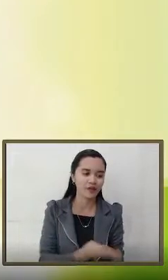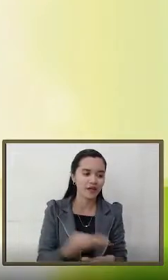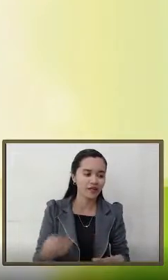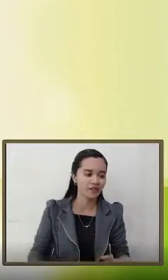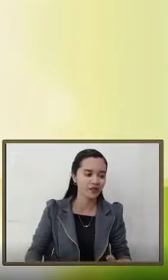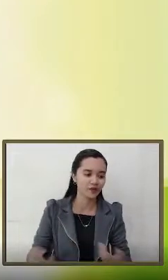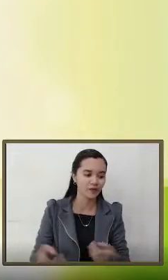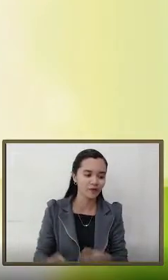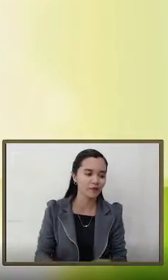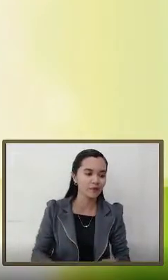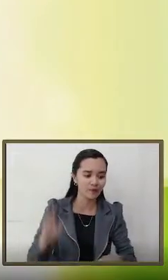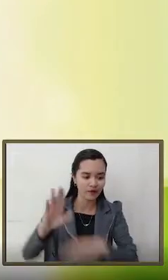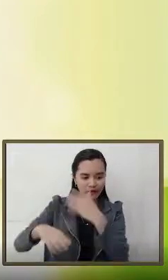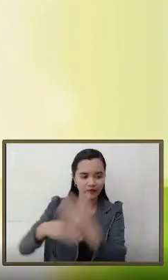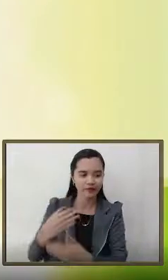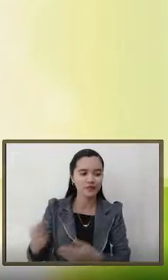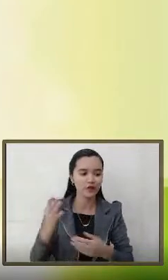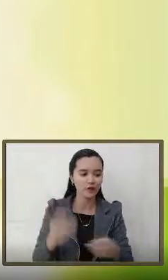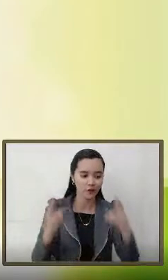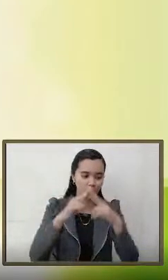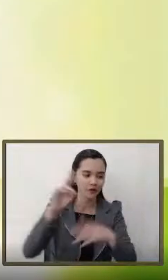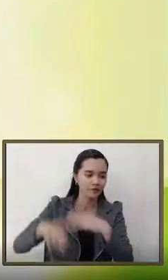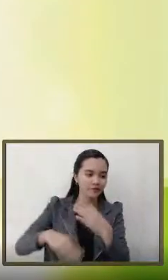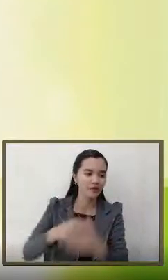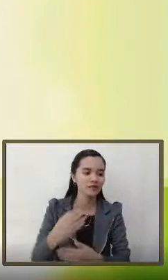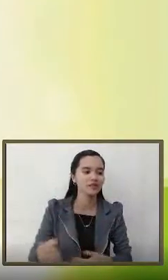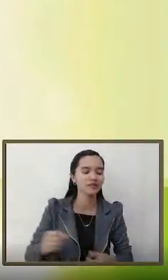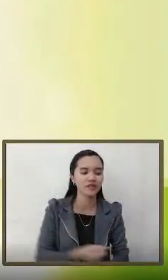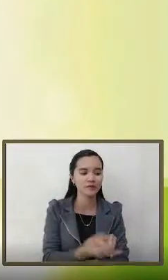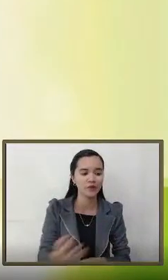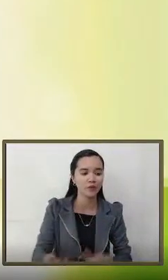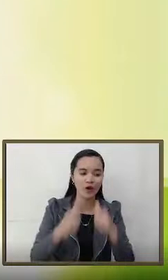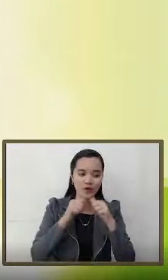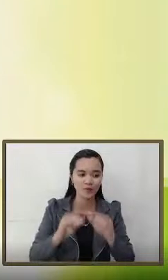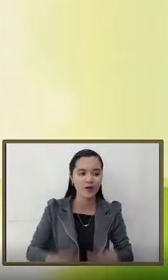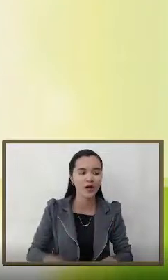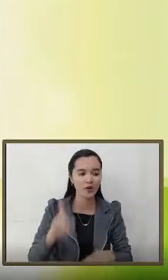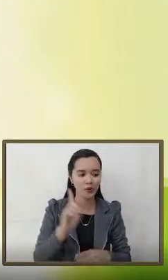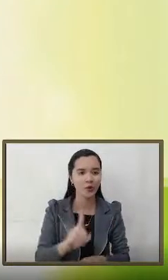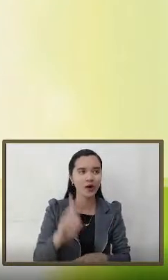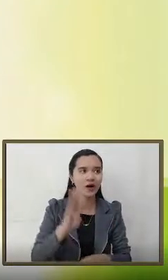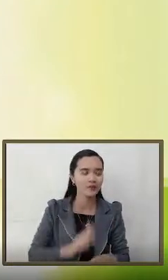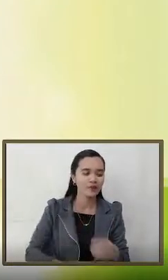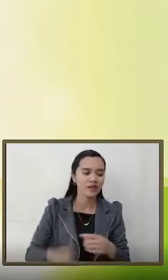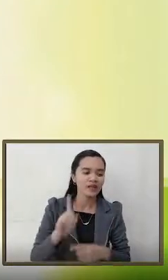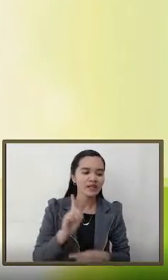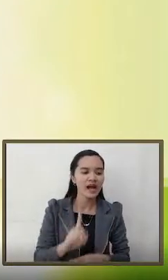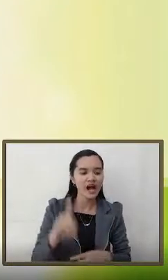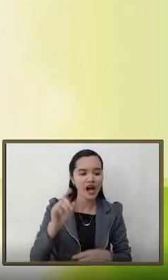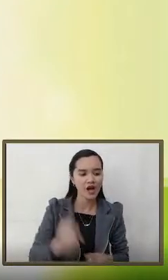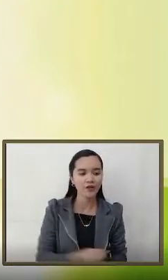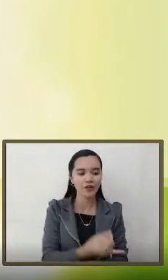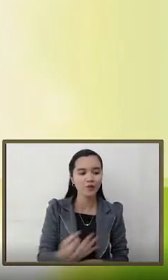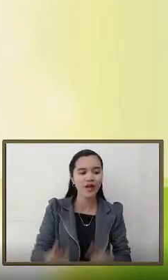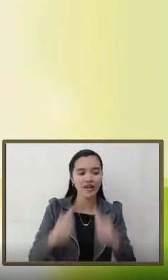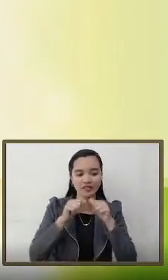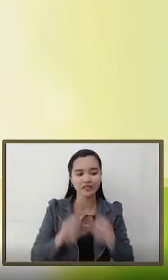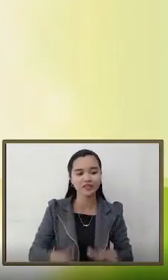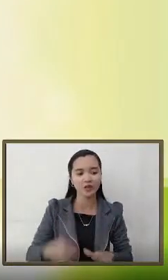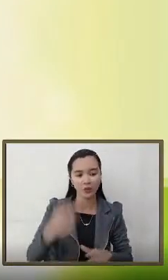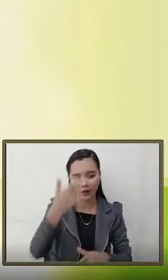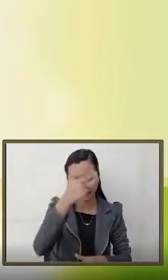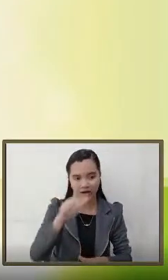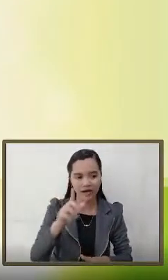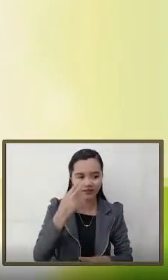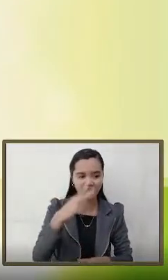your home on high. Count your blessings, name them one by one. Count your blessings,